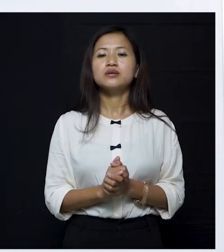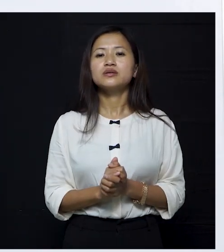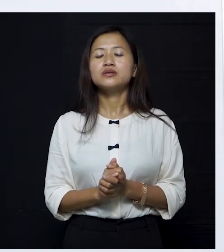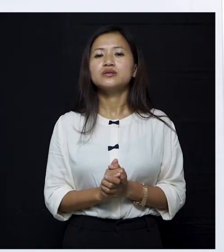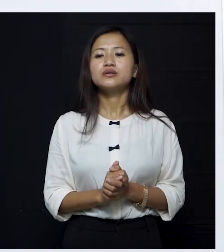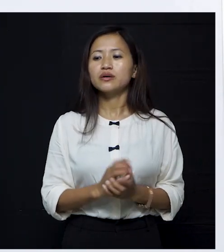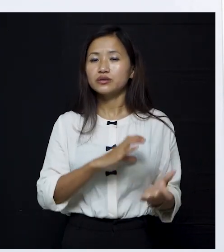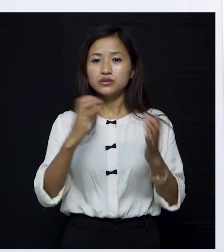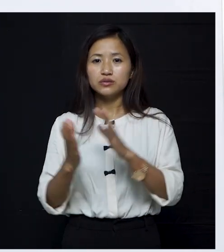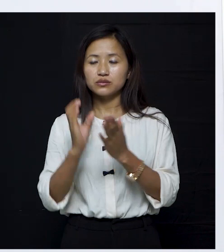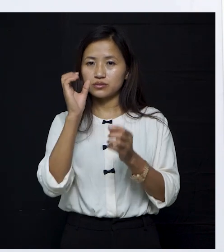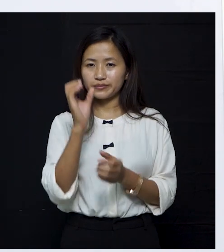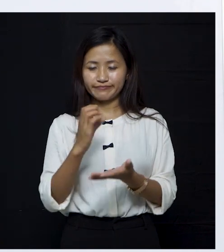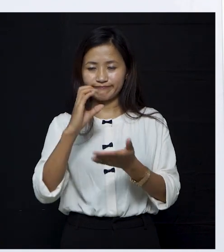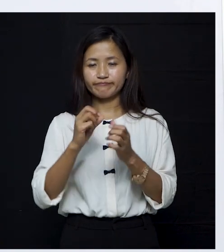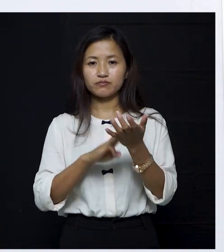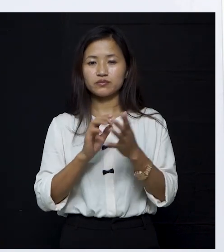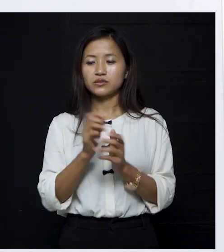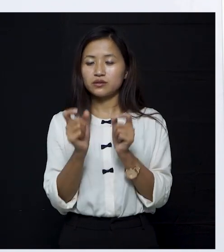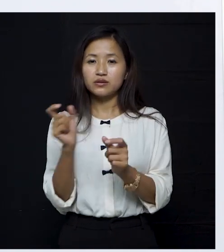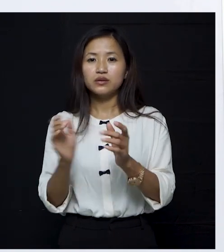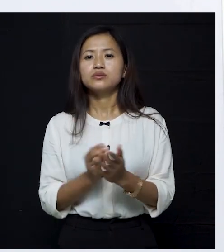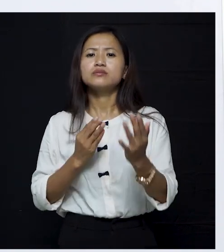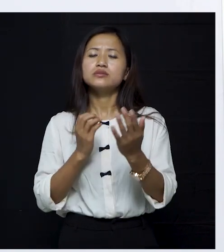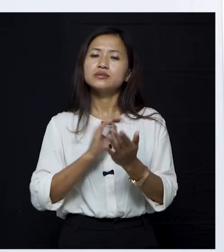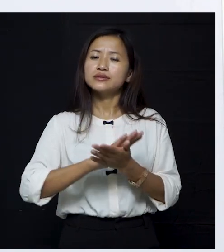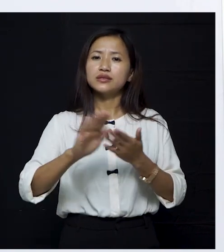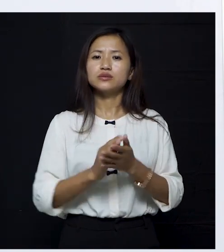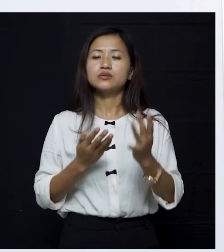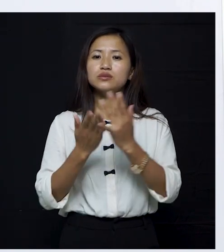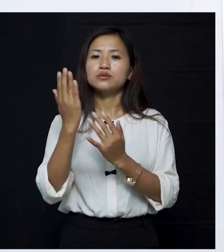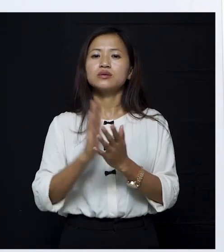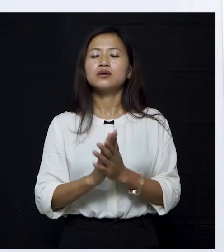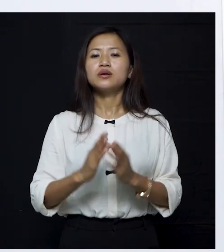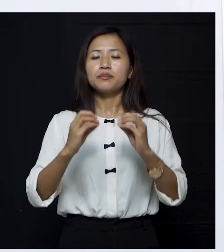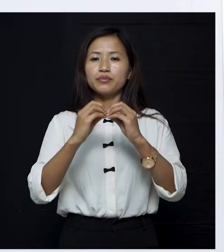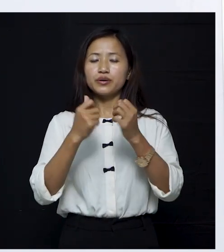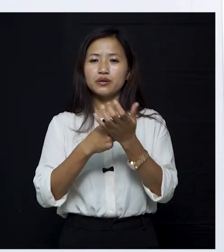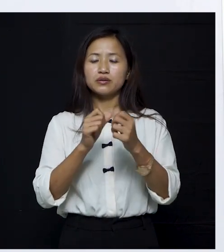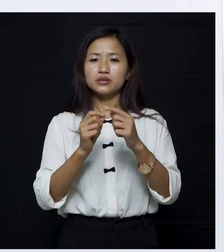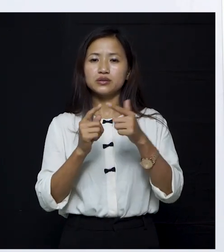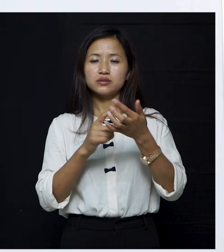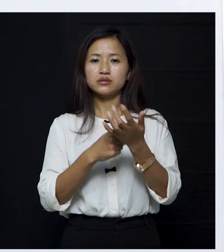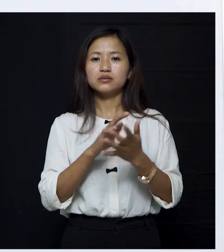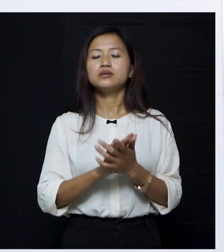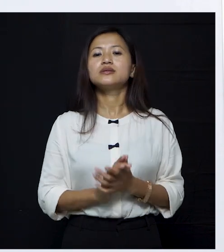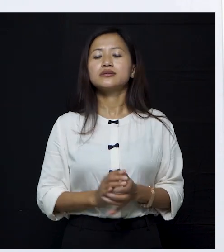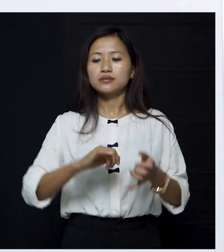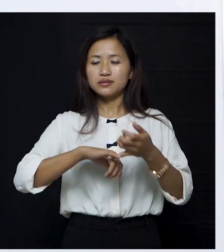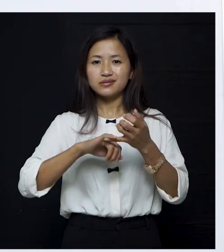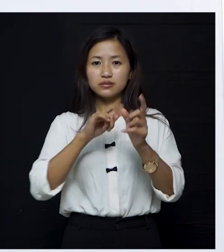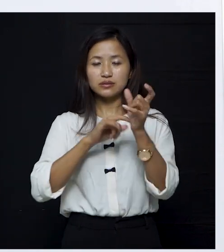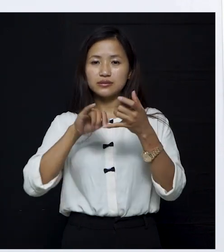as exchanging consumer. And this was done through, we call it as the barter system, okay? Barter